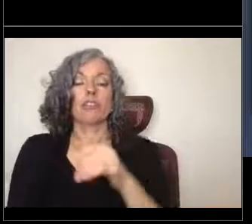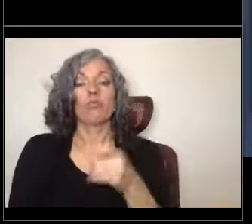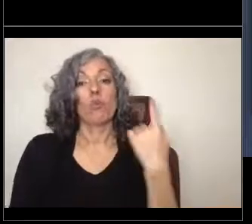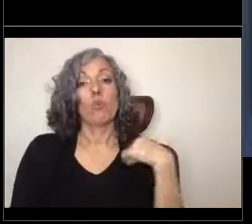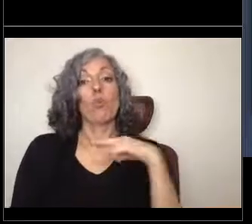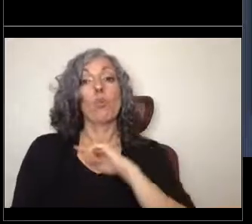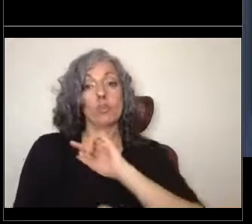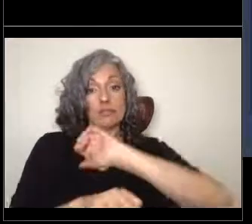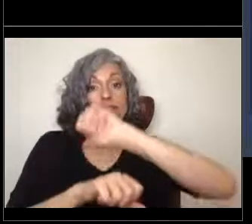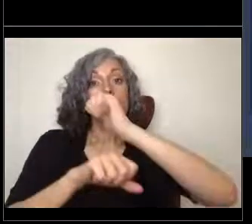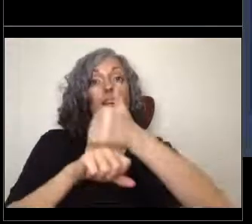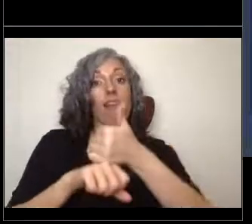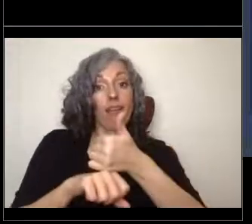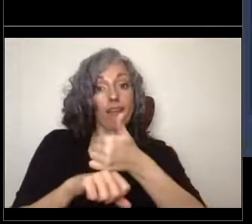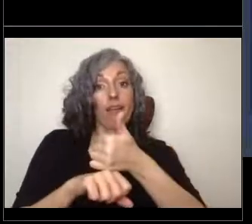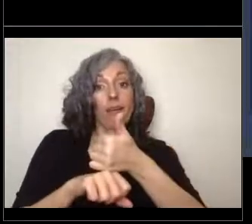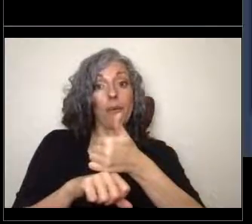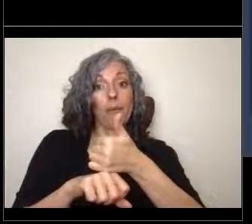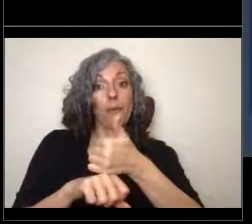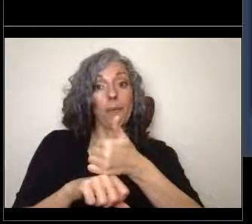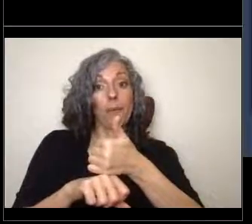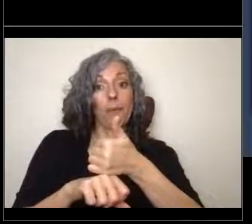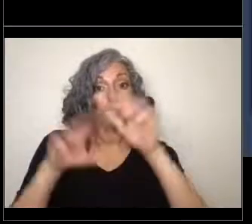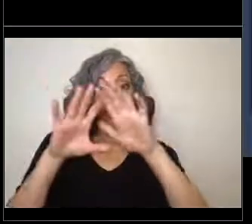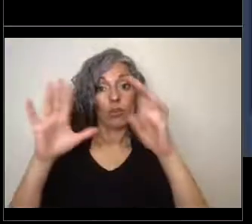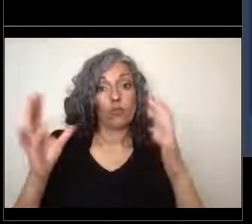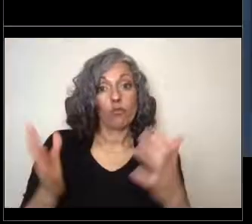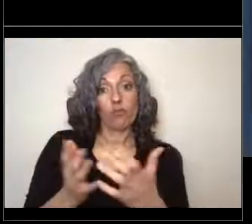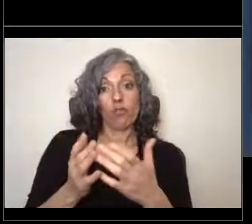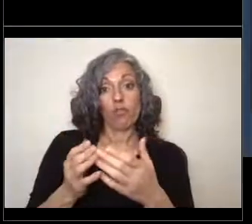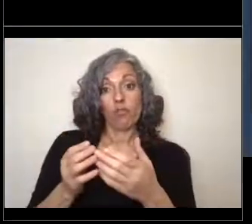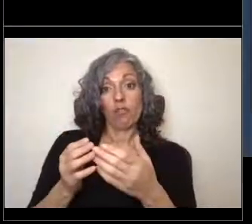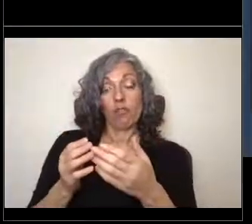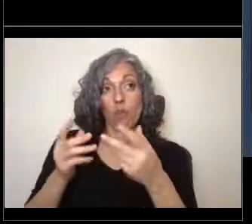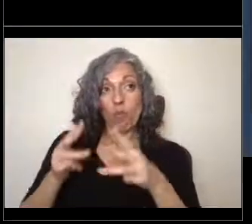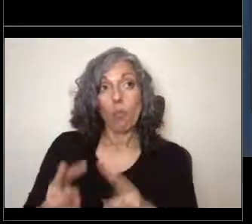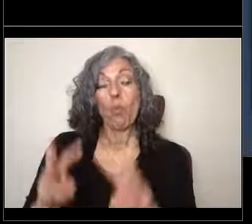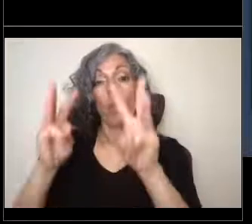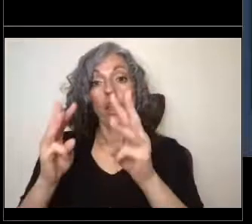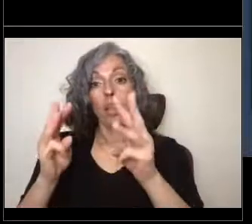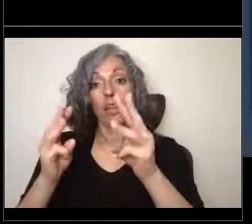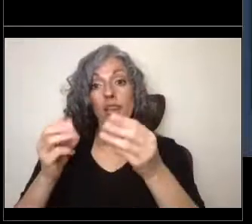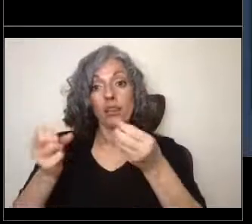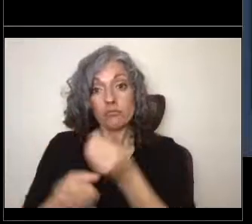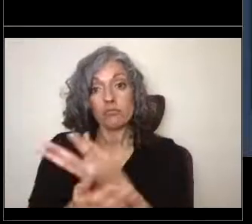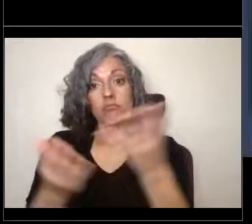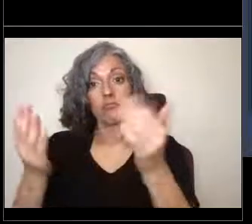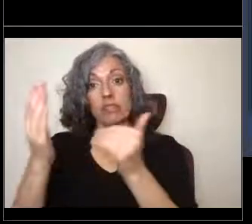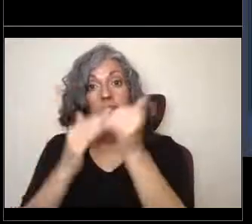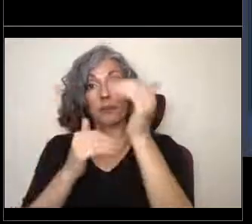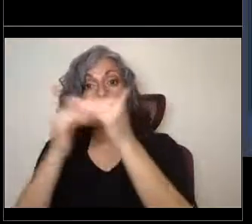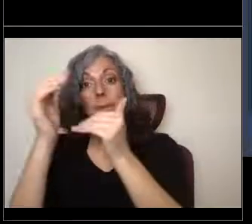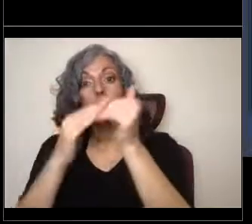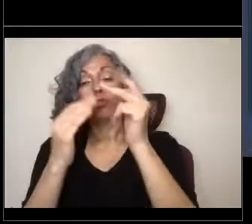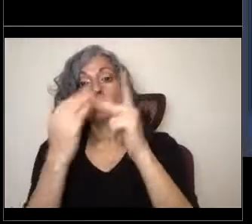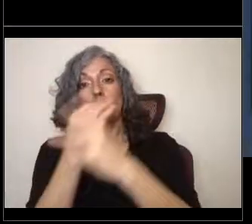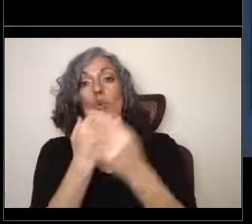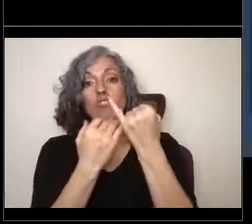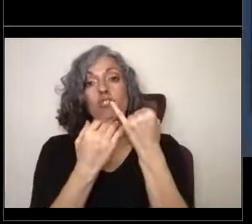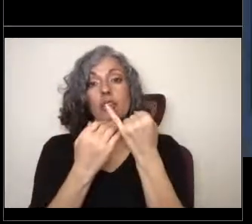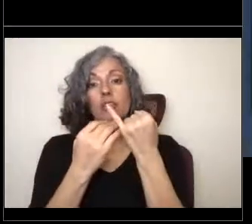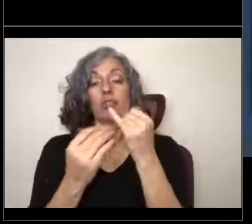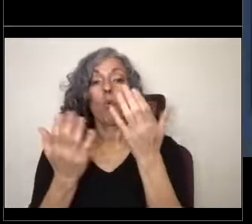framework to improve how we deliver our projects, right? And that includes public engagement, and making